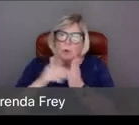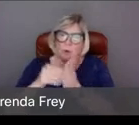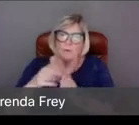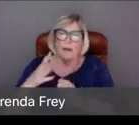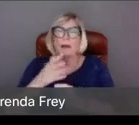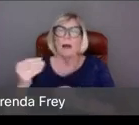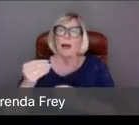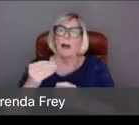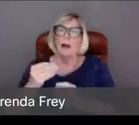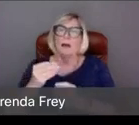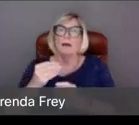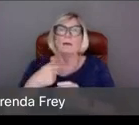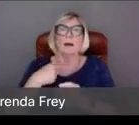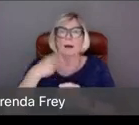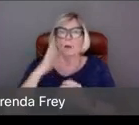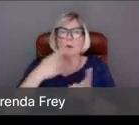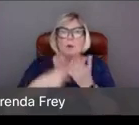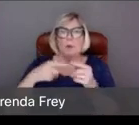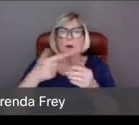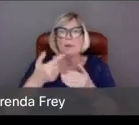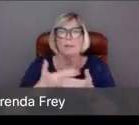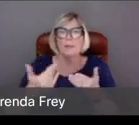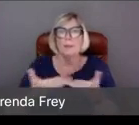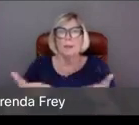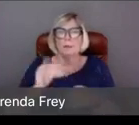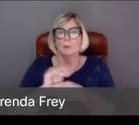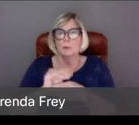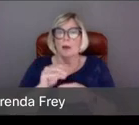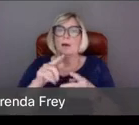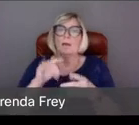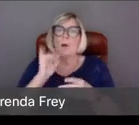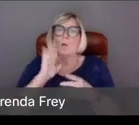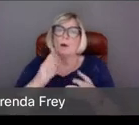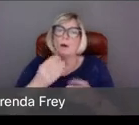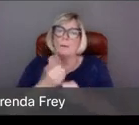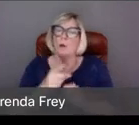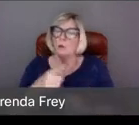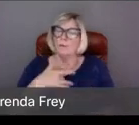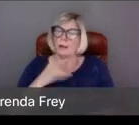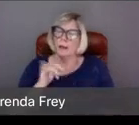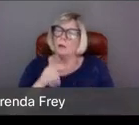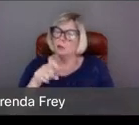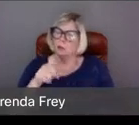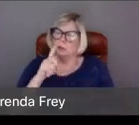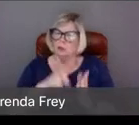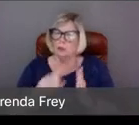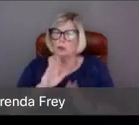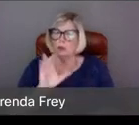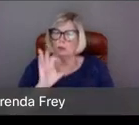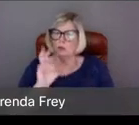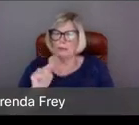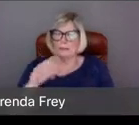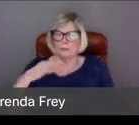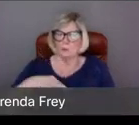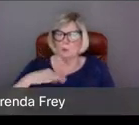that I think will inspire you to check those as often as you can. So what does the credit score and your